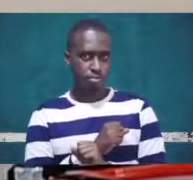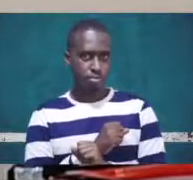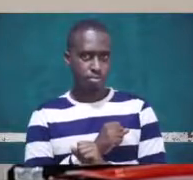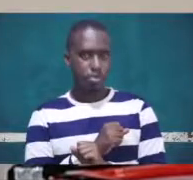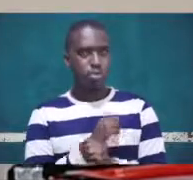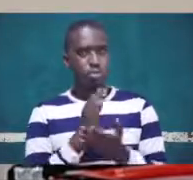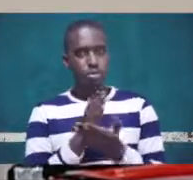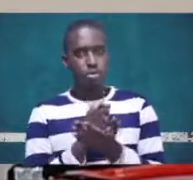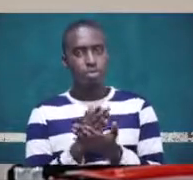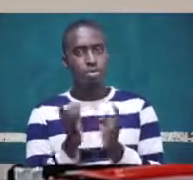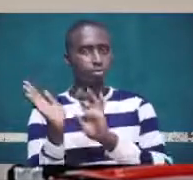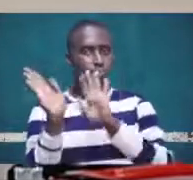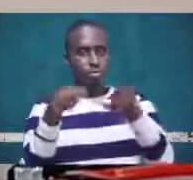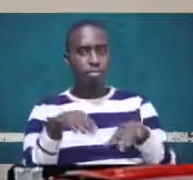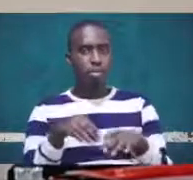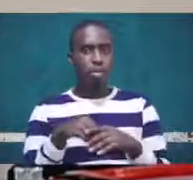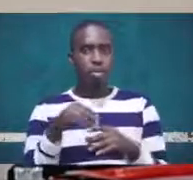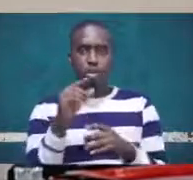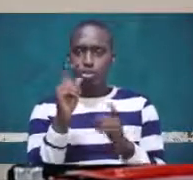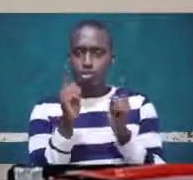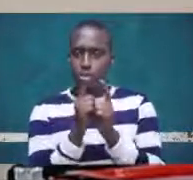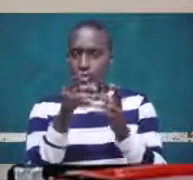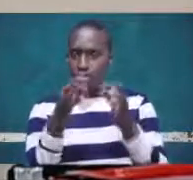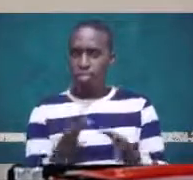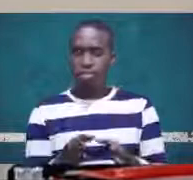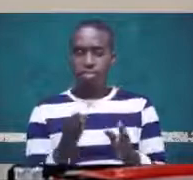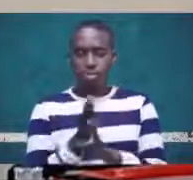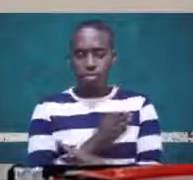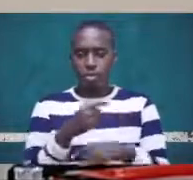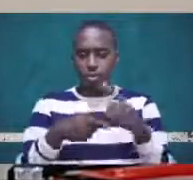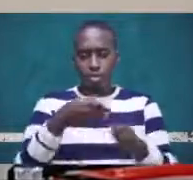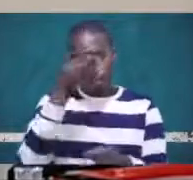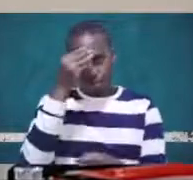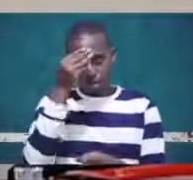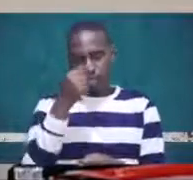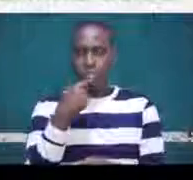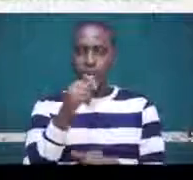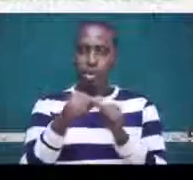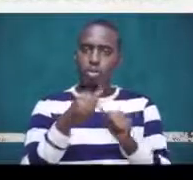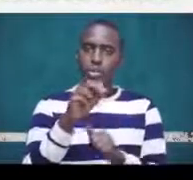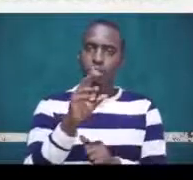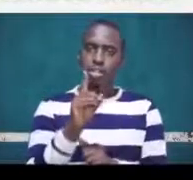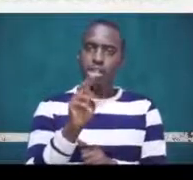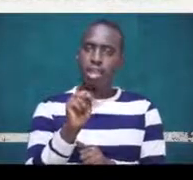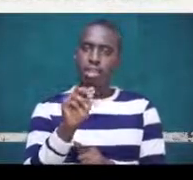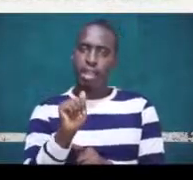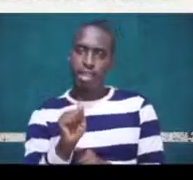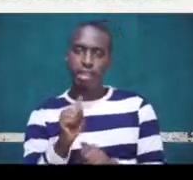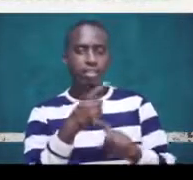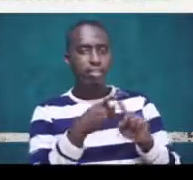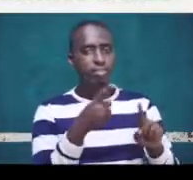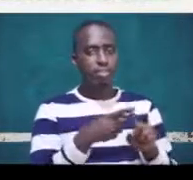So let's get back to a few small things before we move on. We talked about the DNA, we talked about the different forms